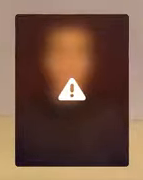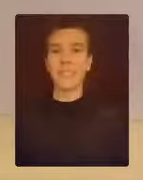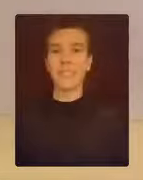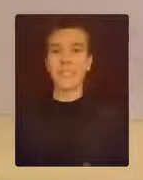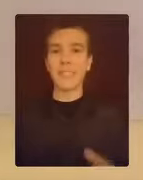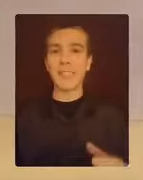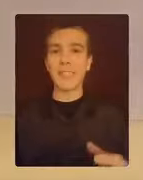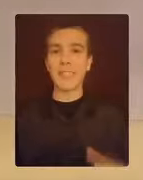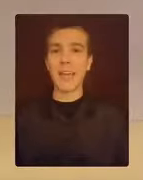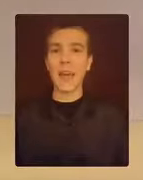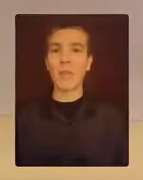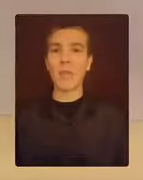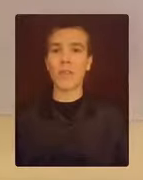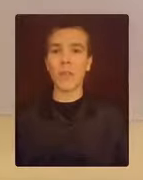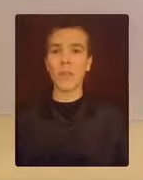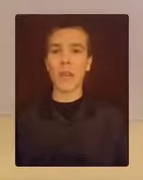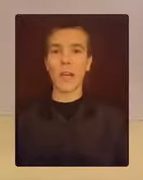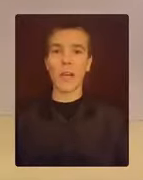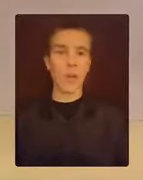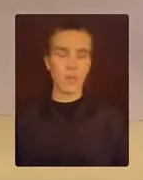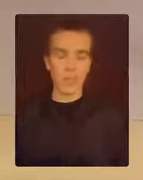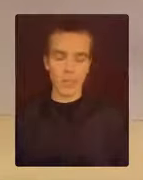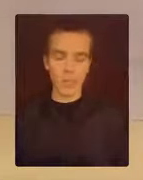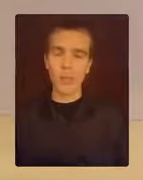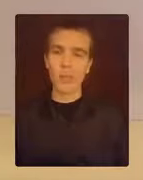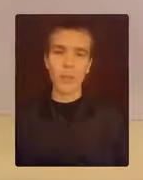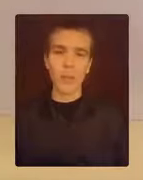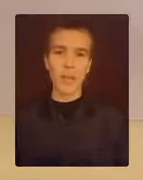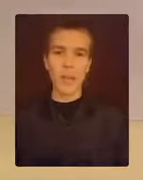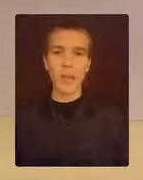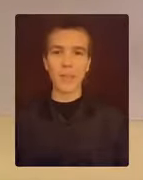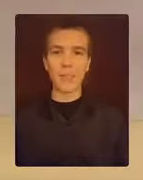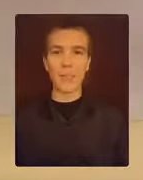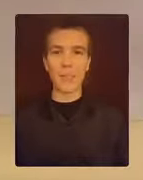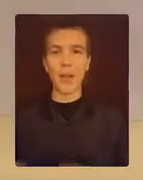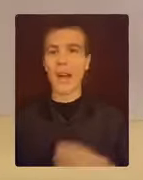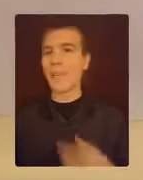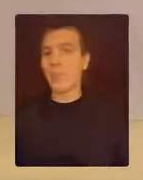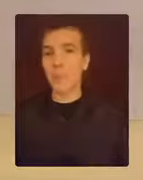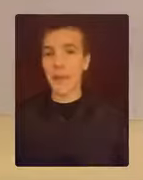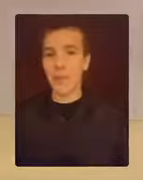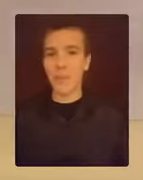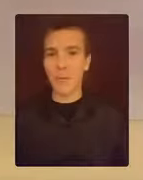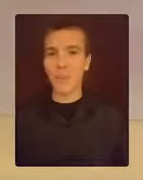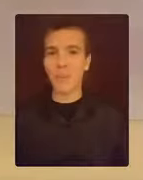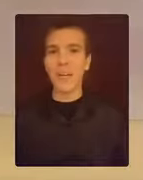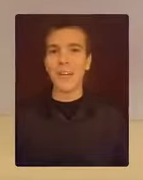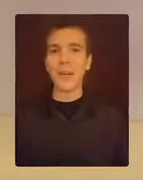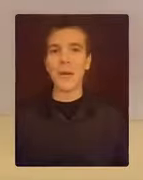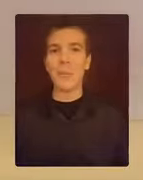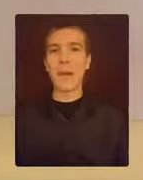is sit down with someone like Nikola Tesla and shoot ideas back and